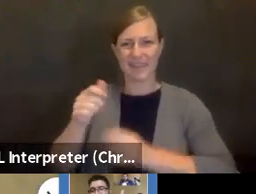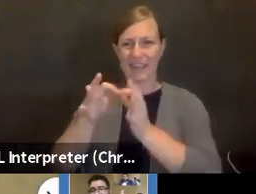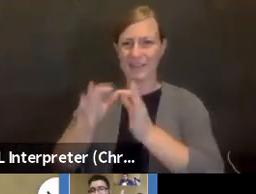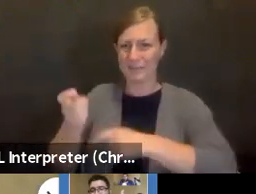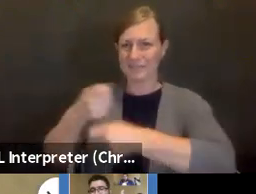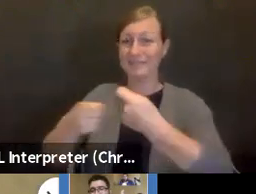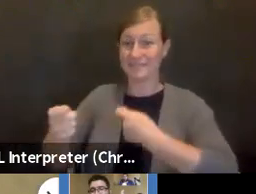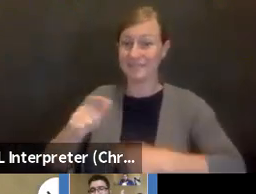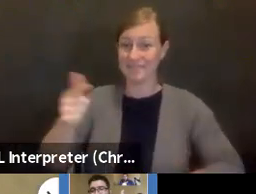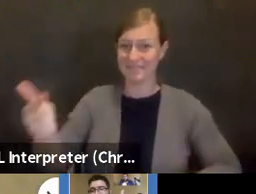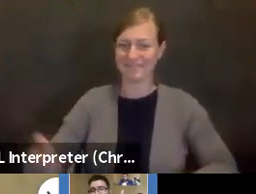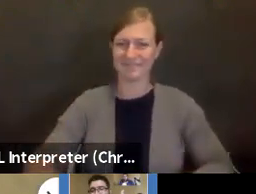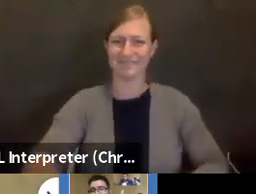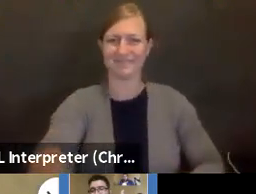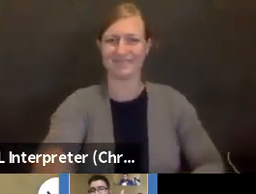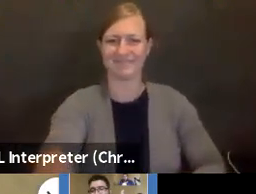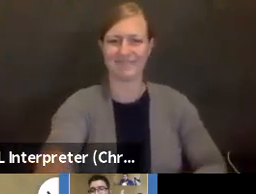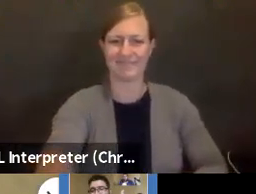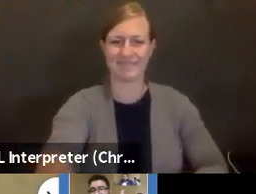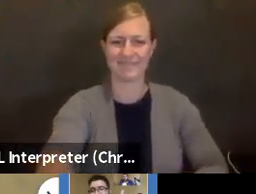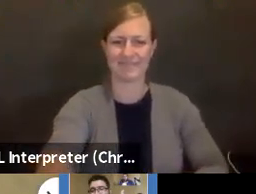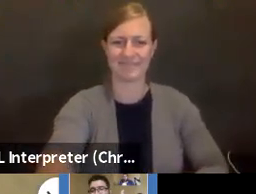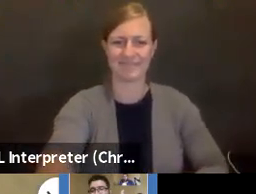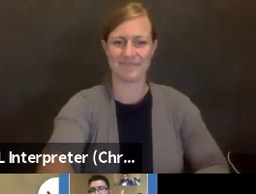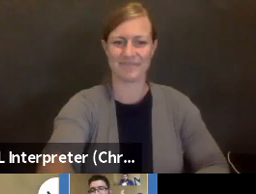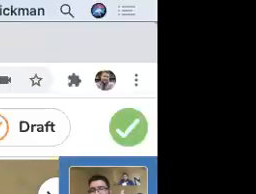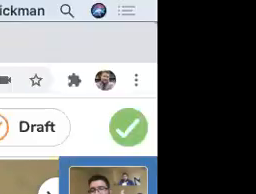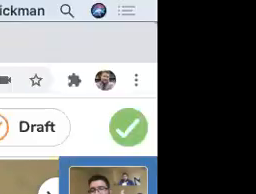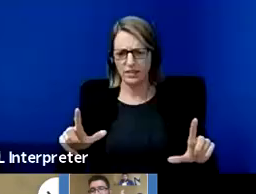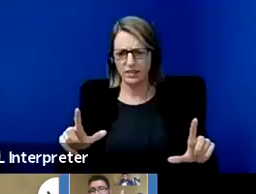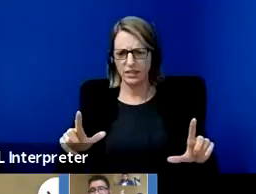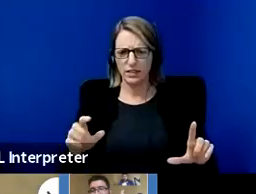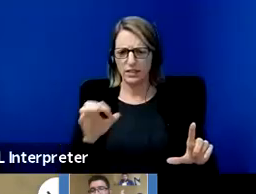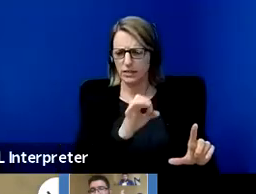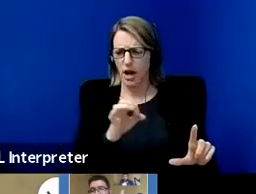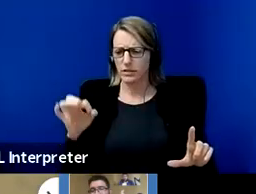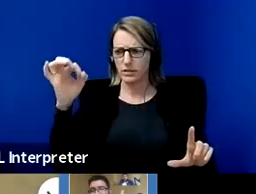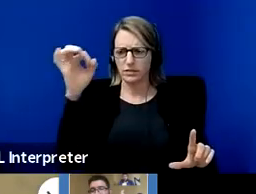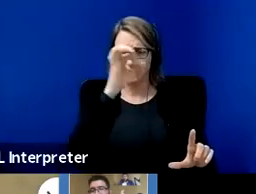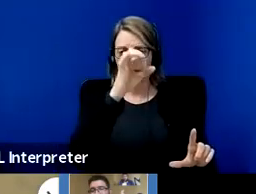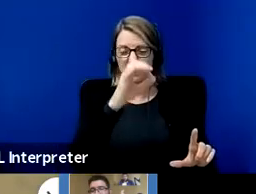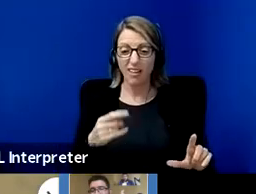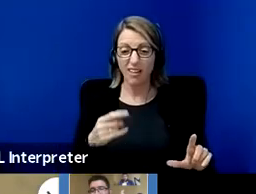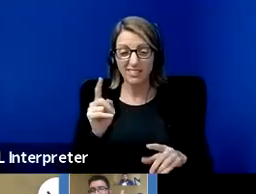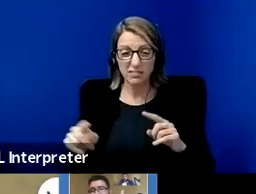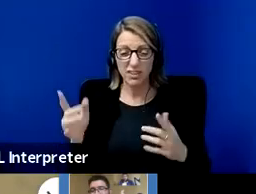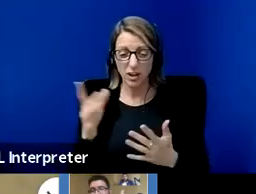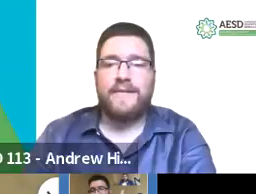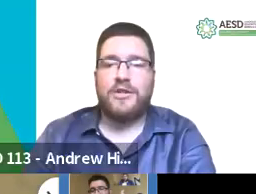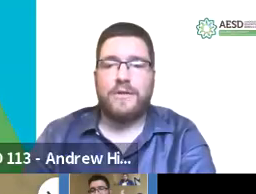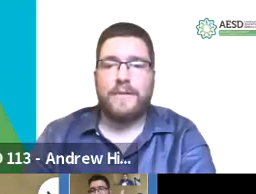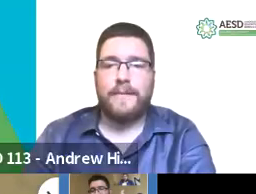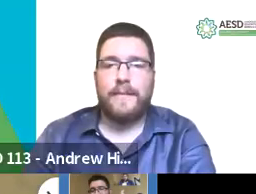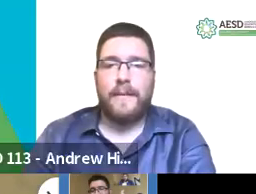taken anything, you'll always notice dots are options. So if I click the dots, look at all these options I have and all